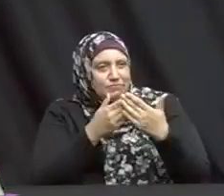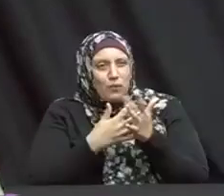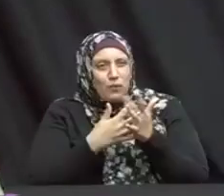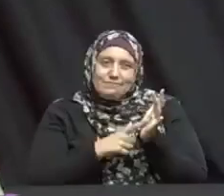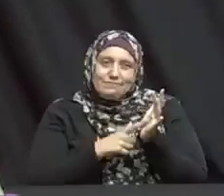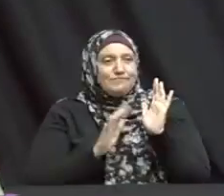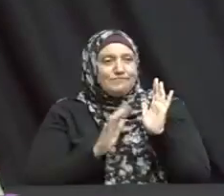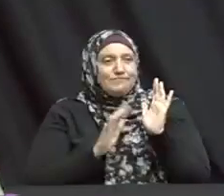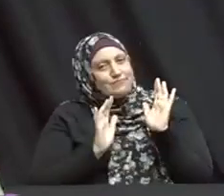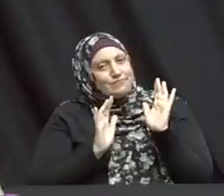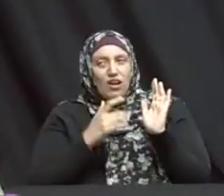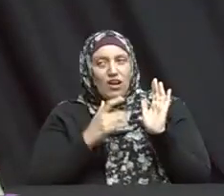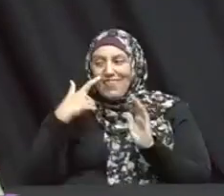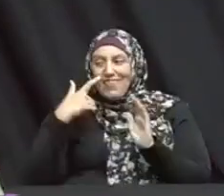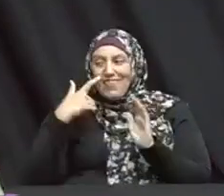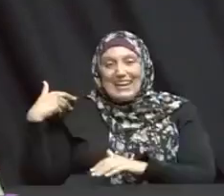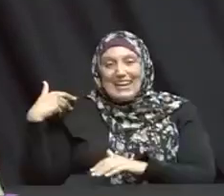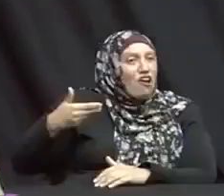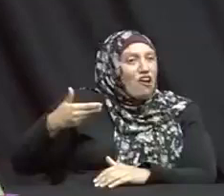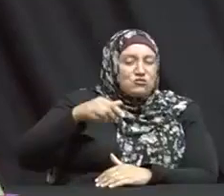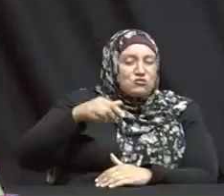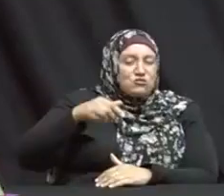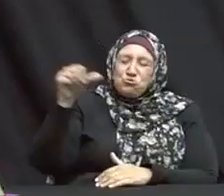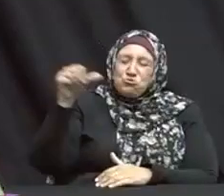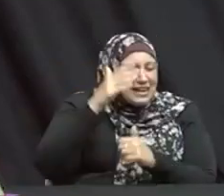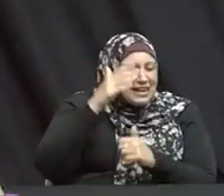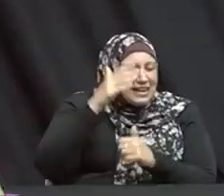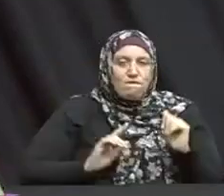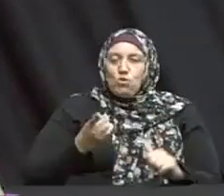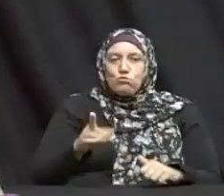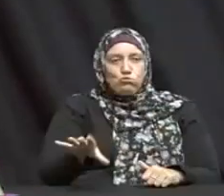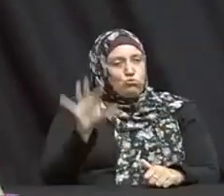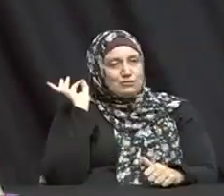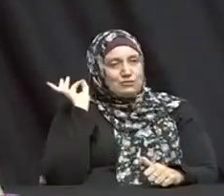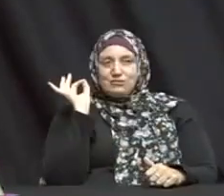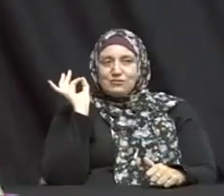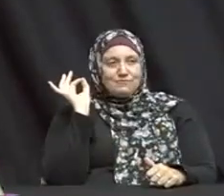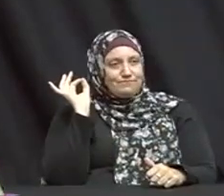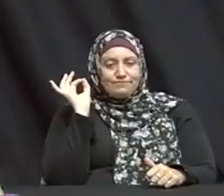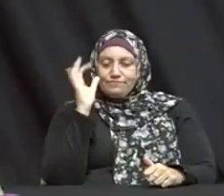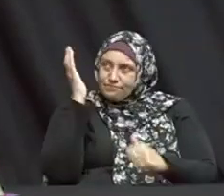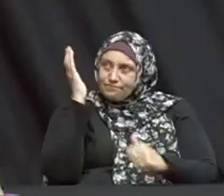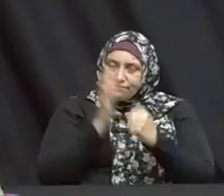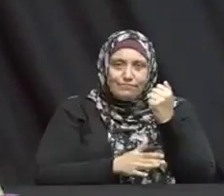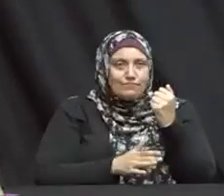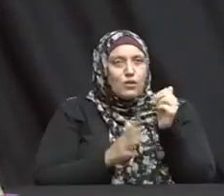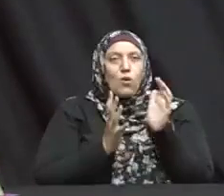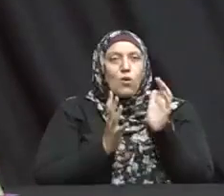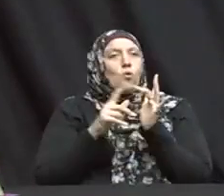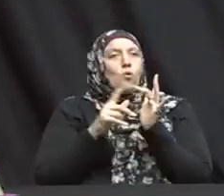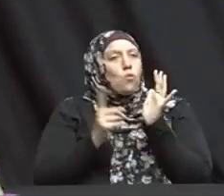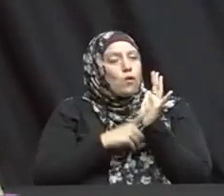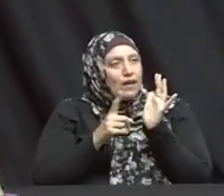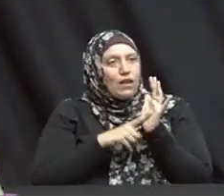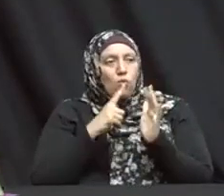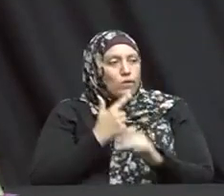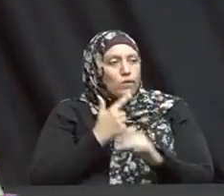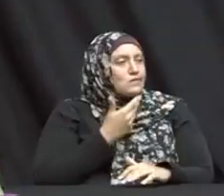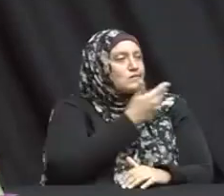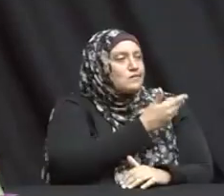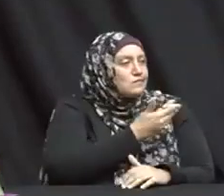as the last resort. And for the will, still, it will compensate the beneficiaries that under the law of inheritance, they would get